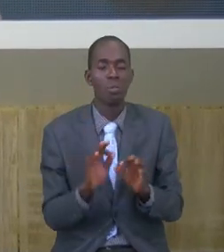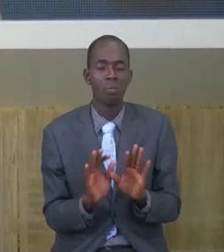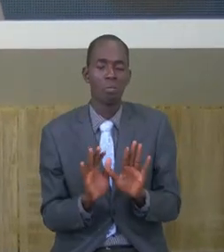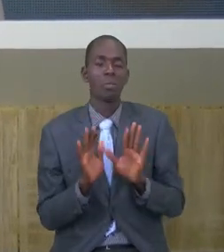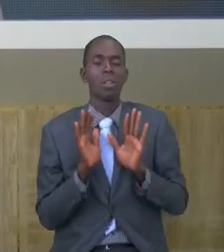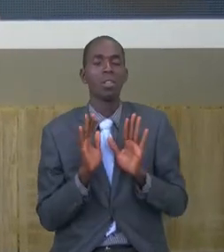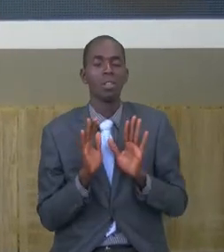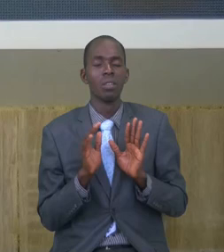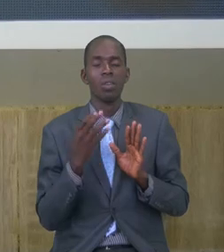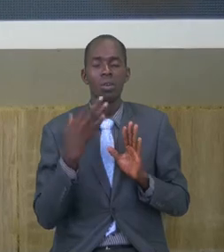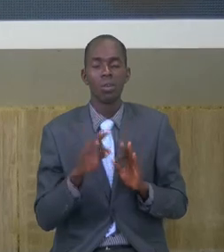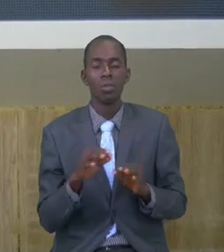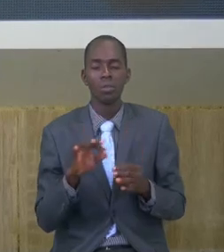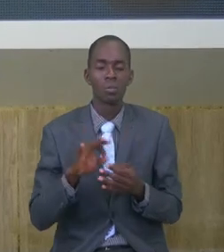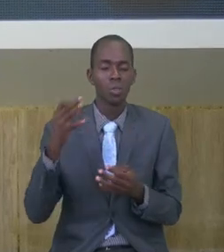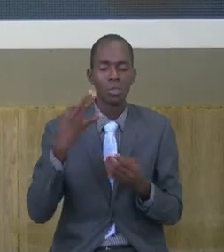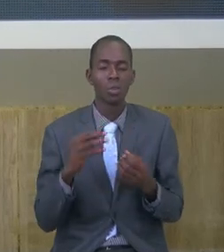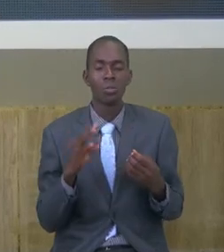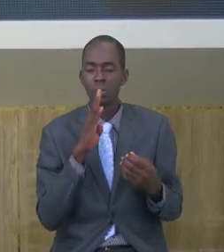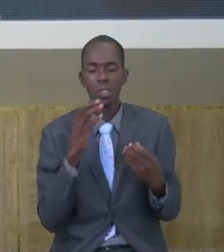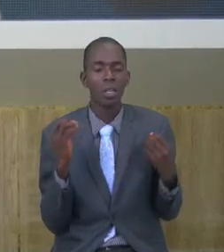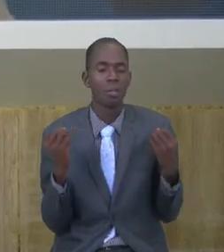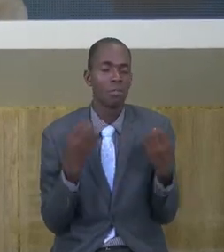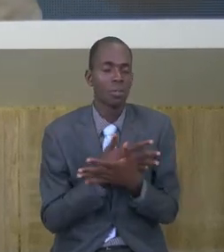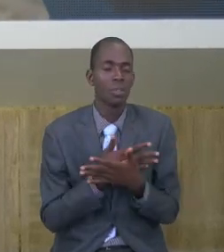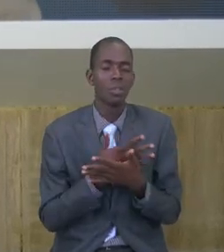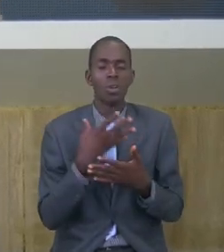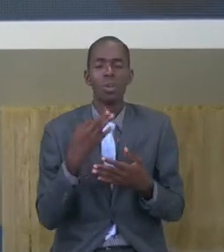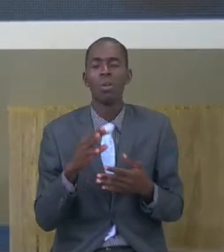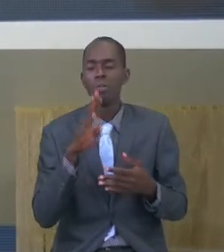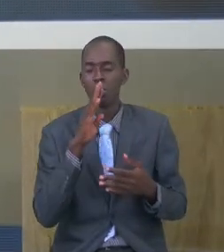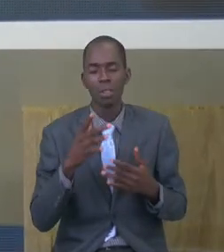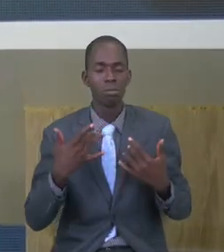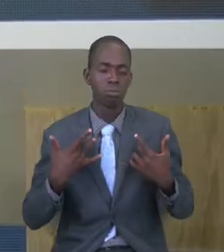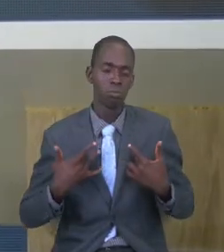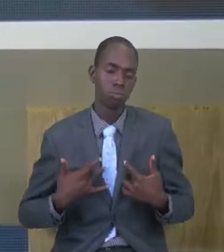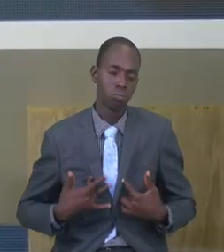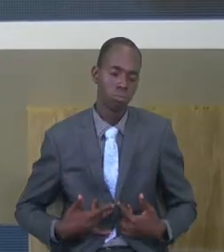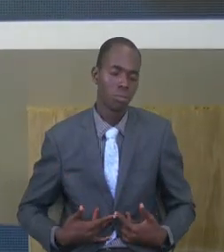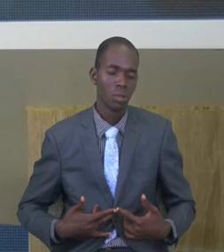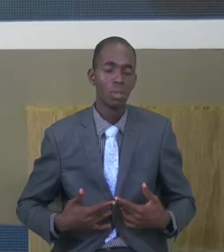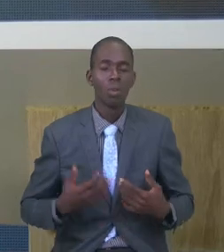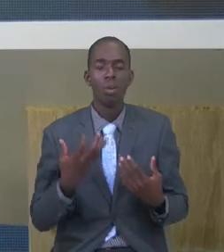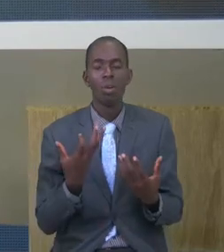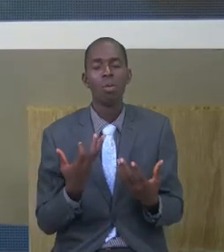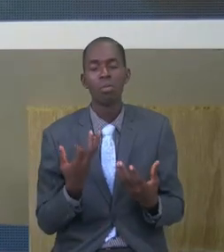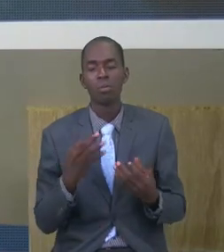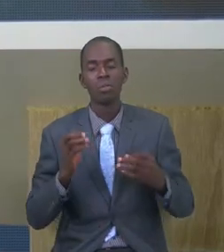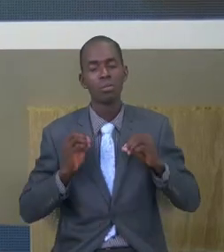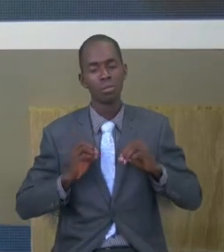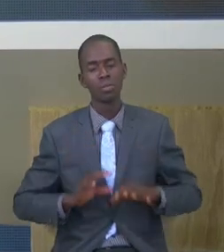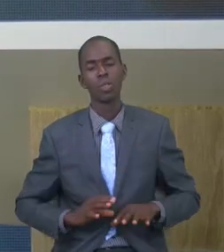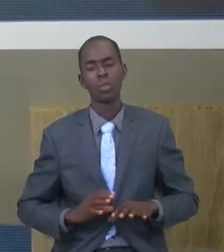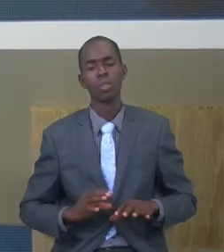of timidity, of discouragement, of wanting to give up, the spirit